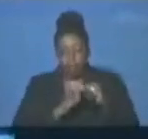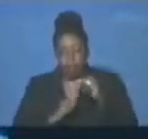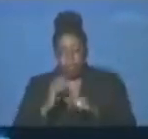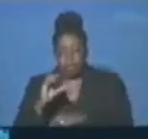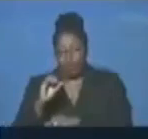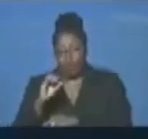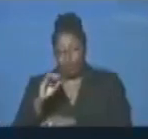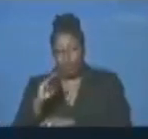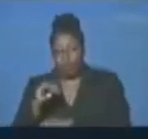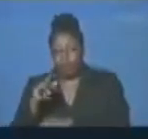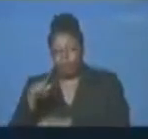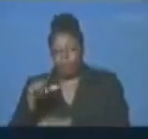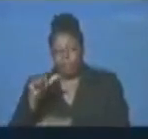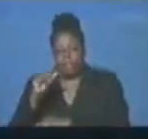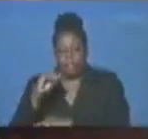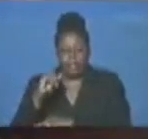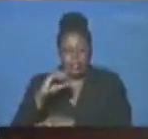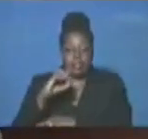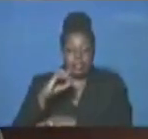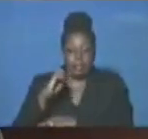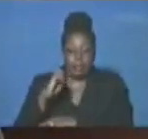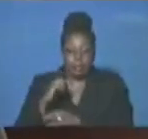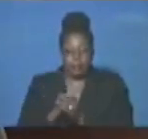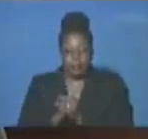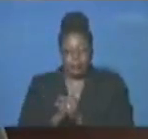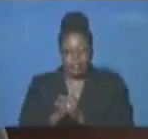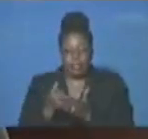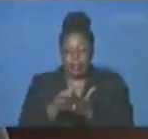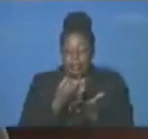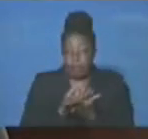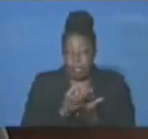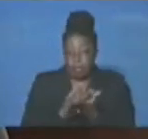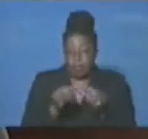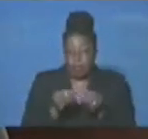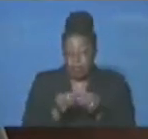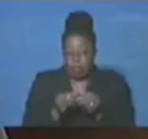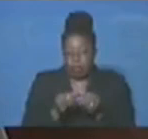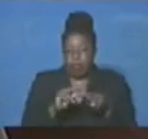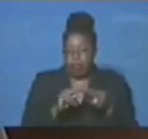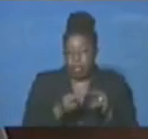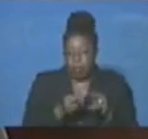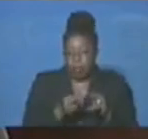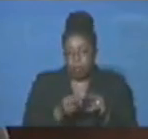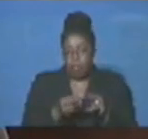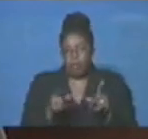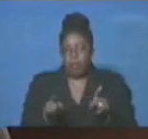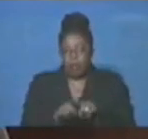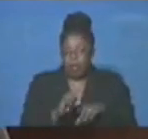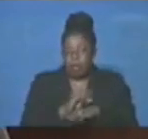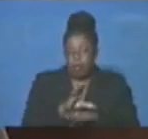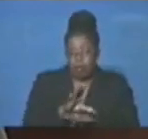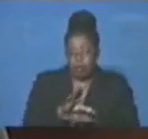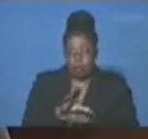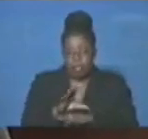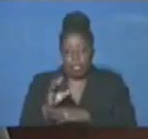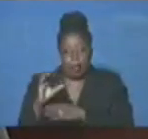even procedural audits. If it's a financial audit, it'll be more number-based, but still it will include some compliance,